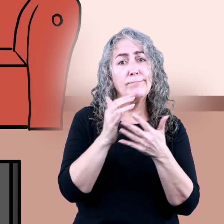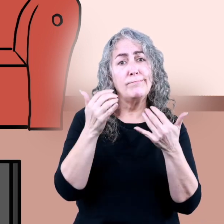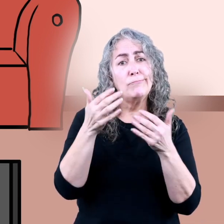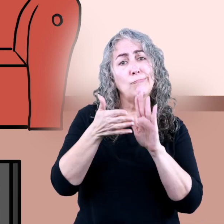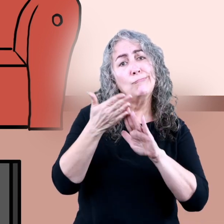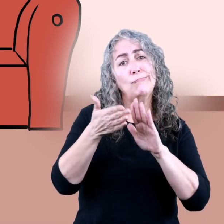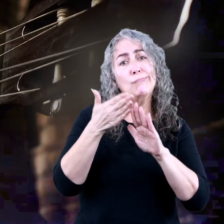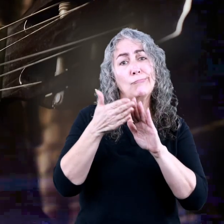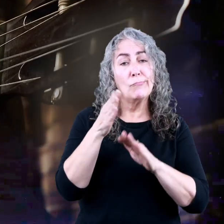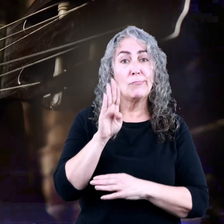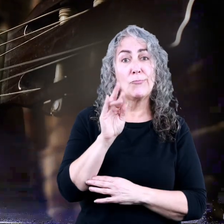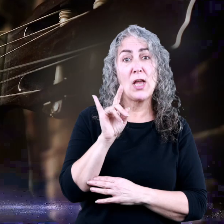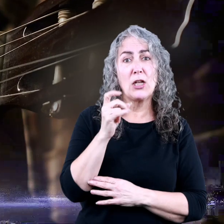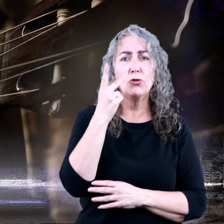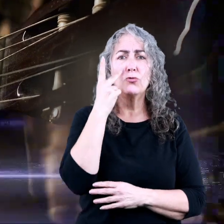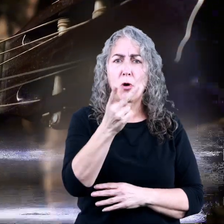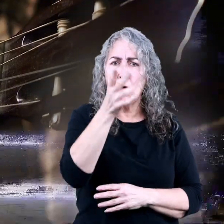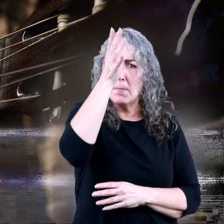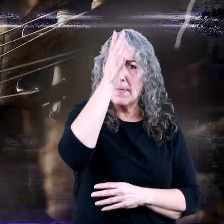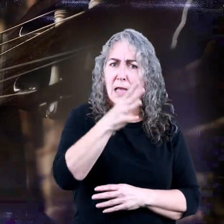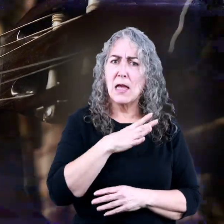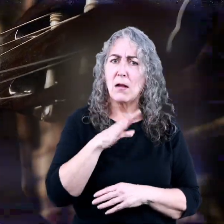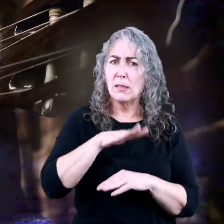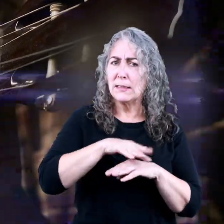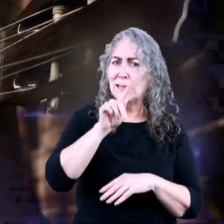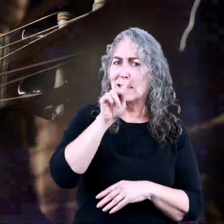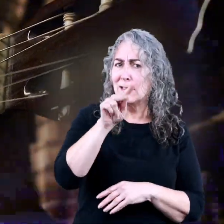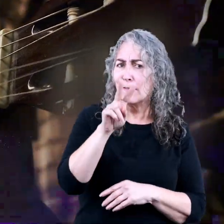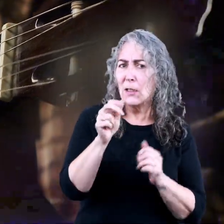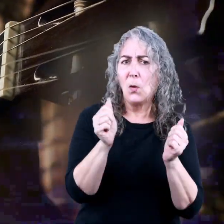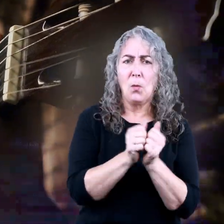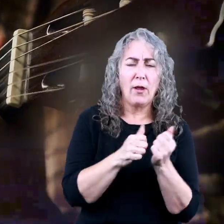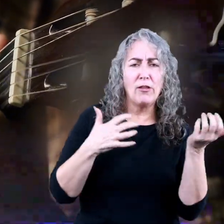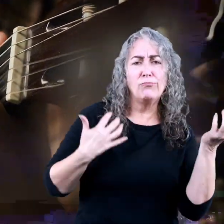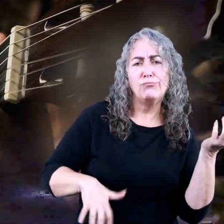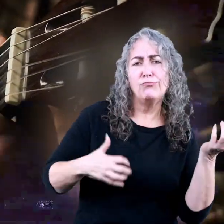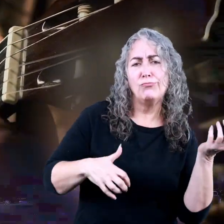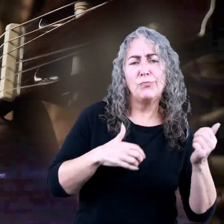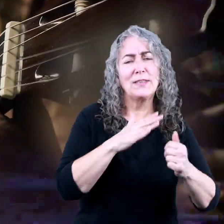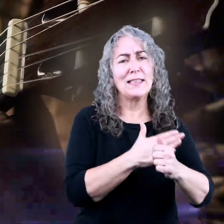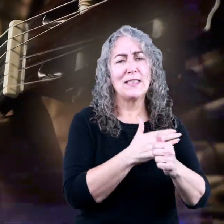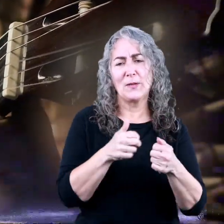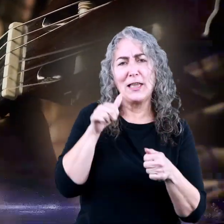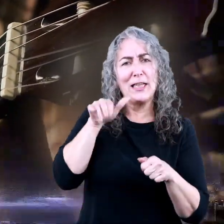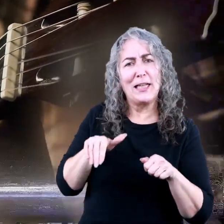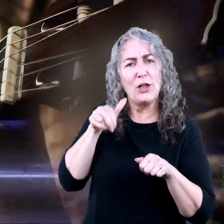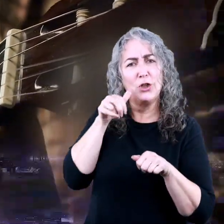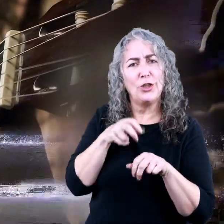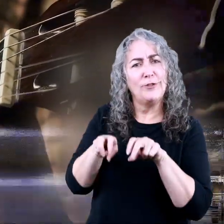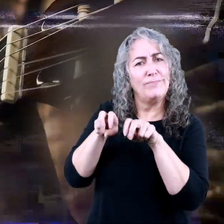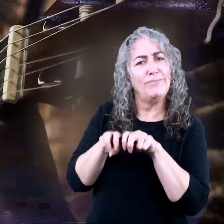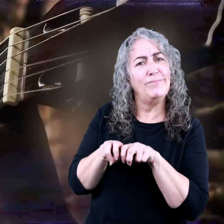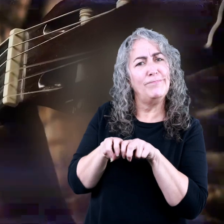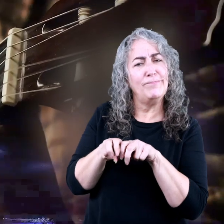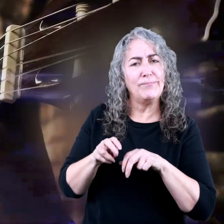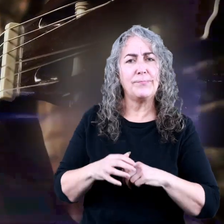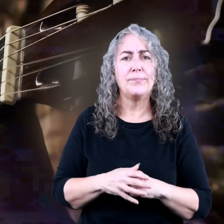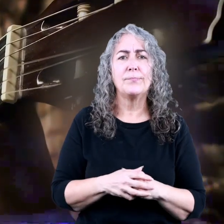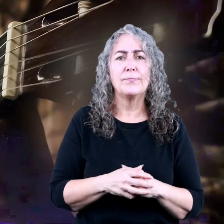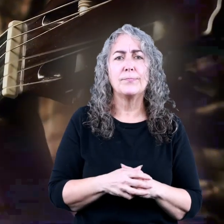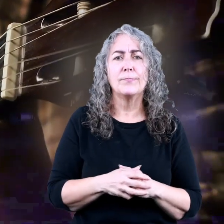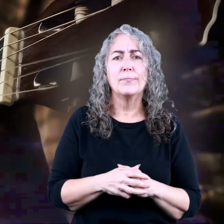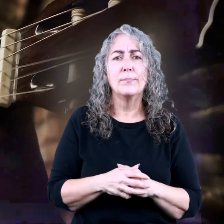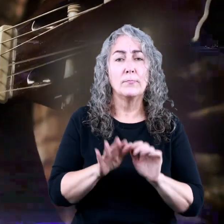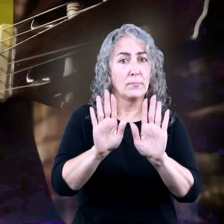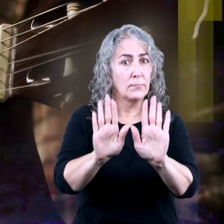playing. Bradley could see a man on the TV playing guitar and singing to a little girl seated next to